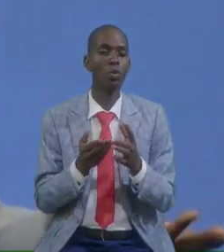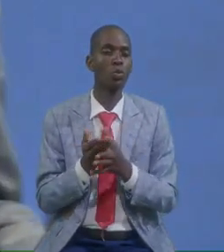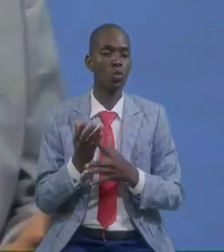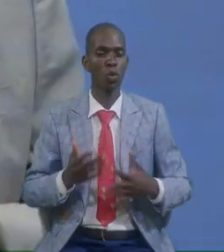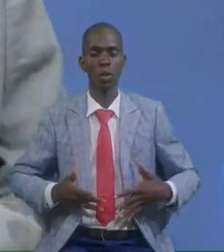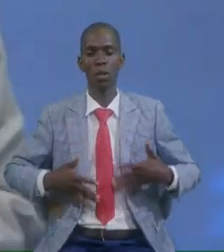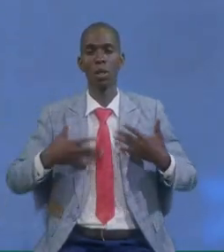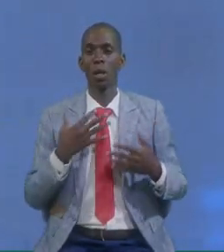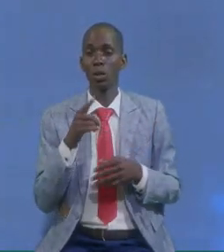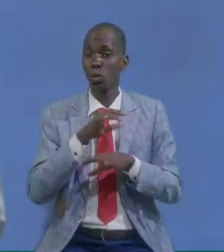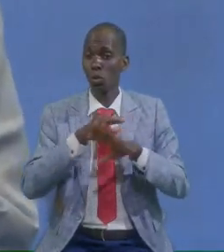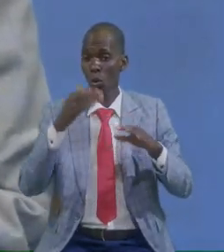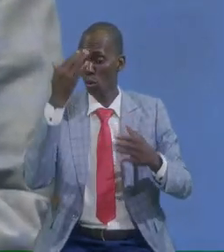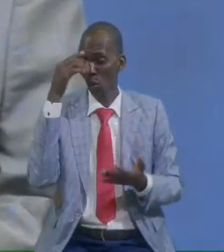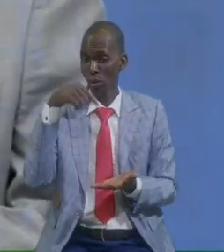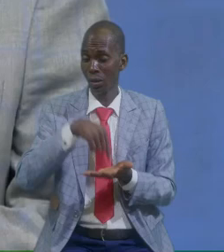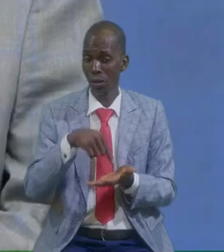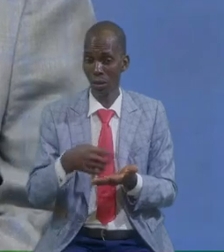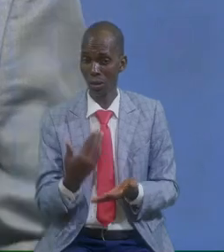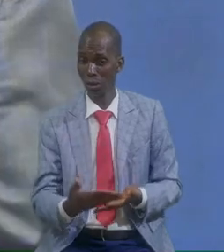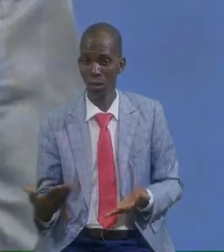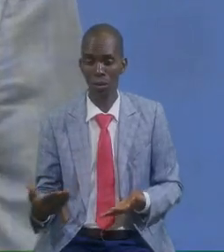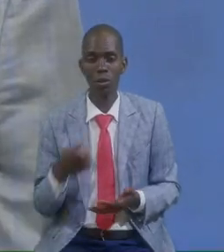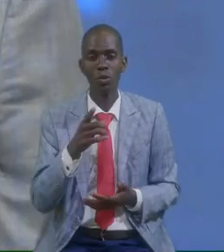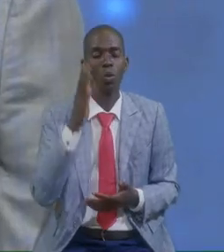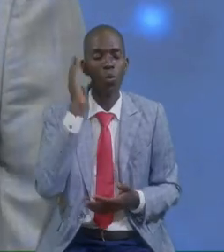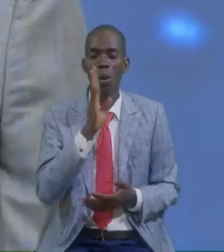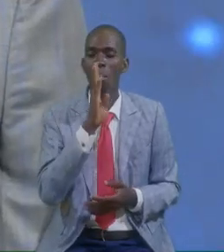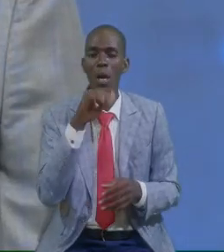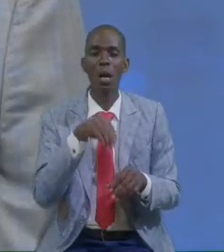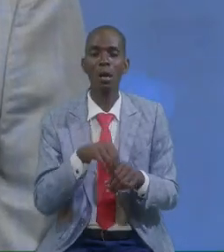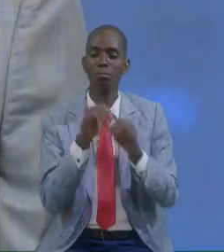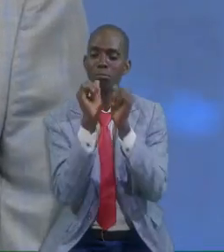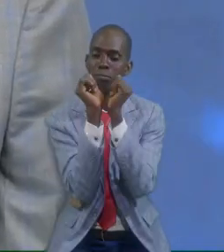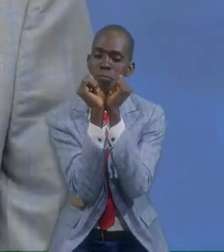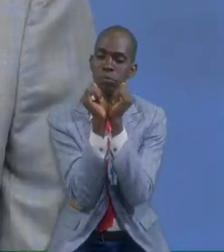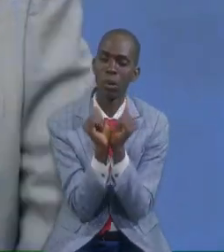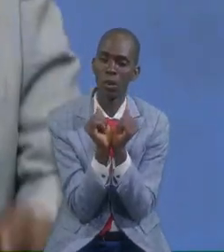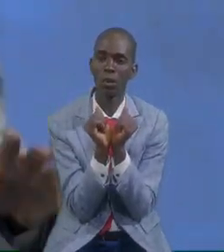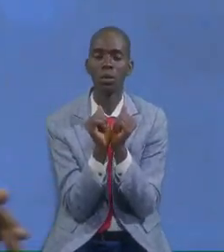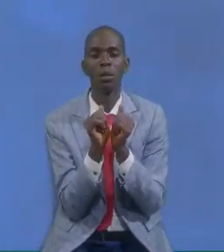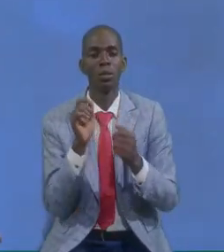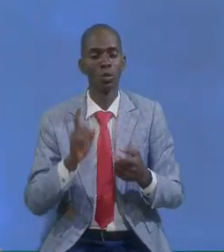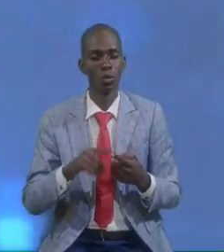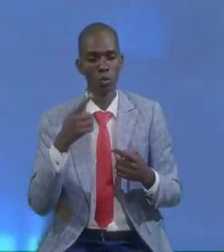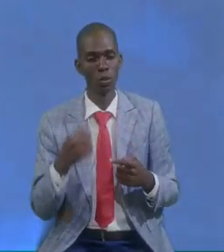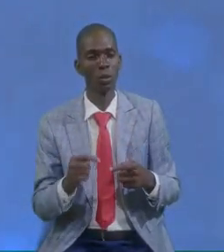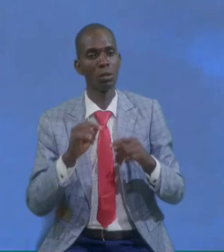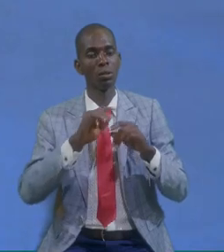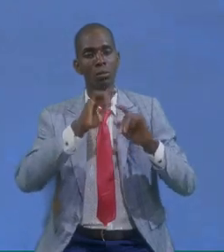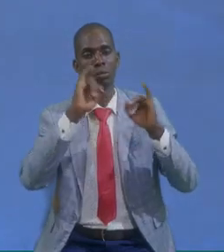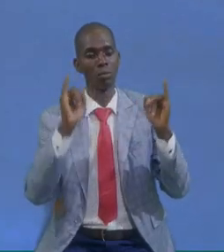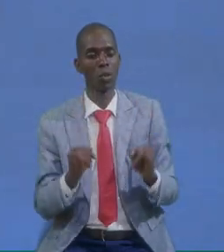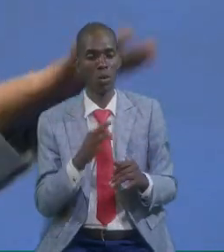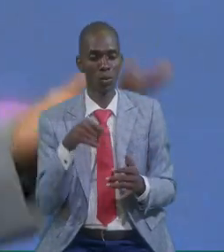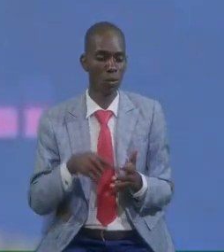know this, you'll be a captive of the god of this world, and he will